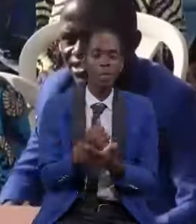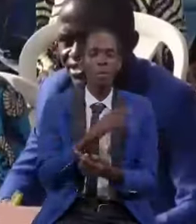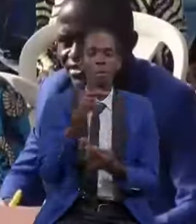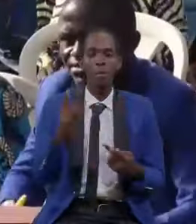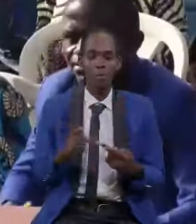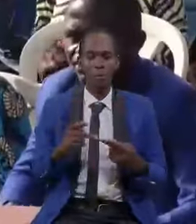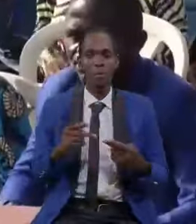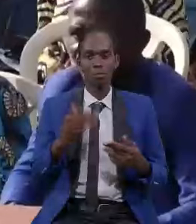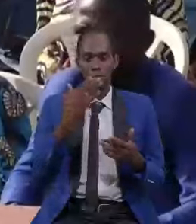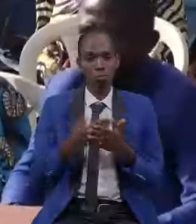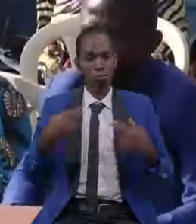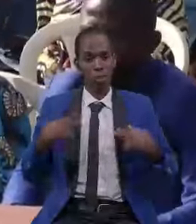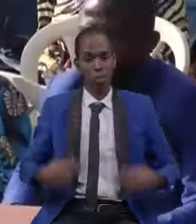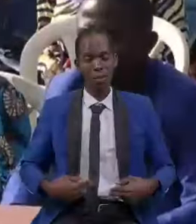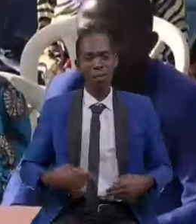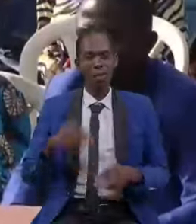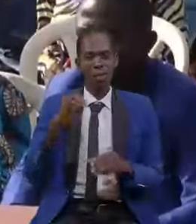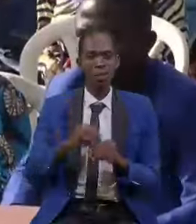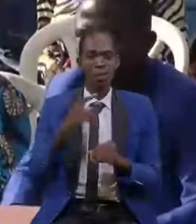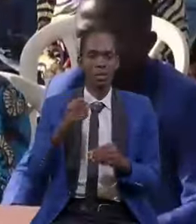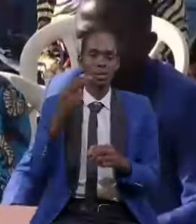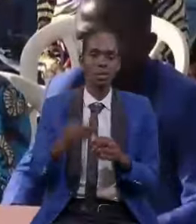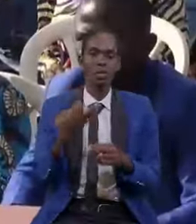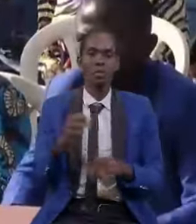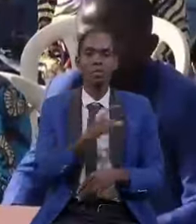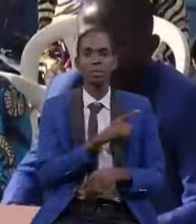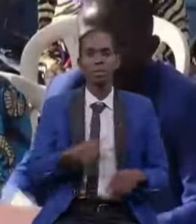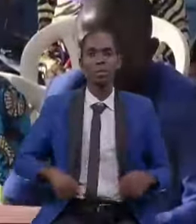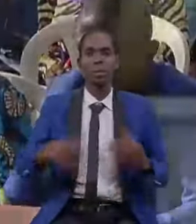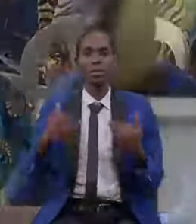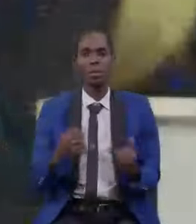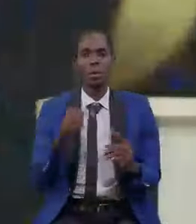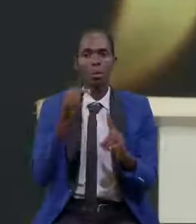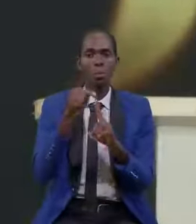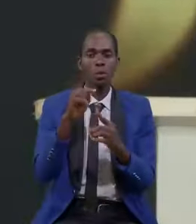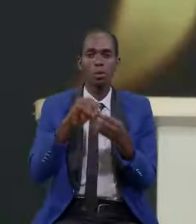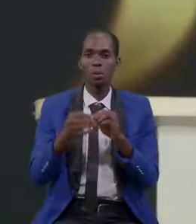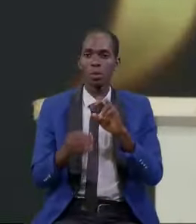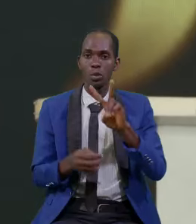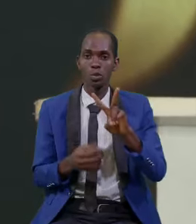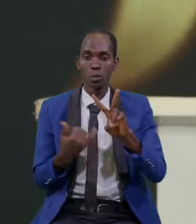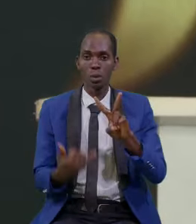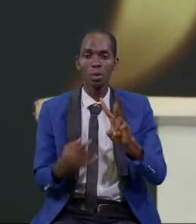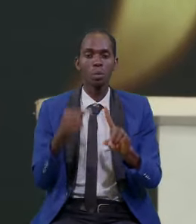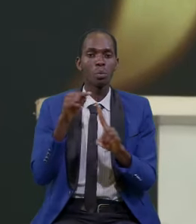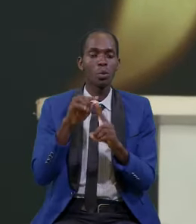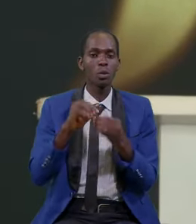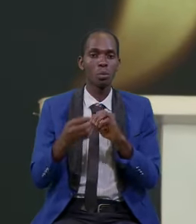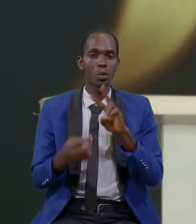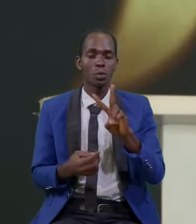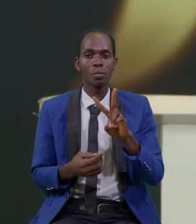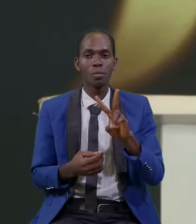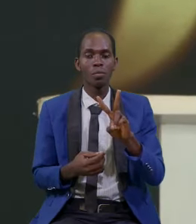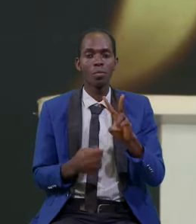in the name of the Lord. We're coming to point number two here. Point number two, we're looking at